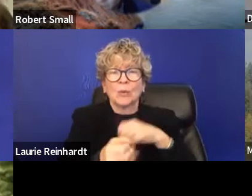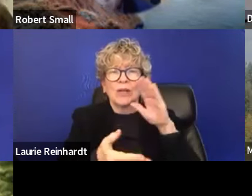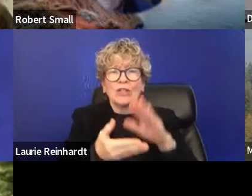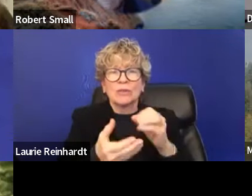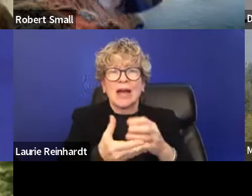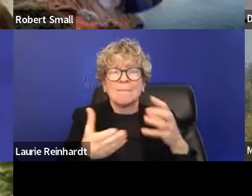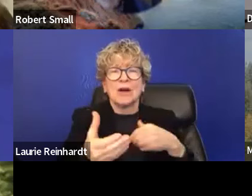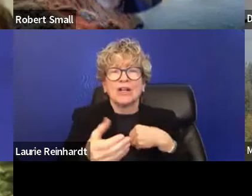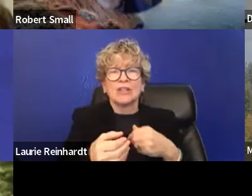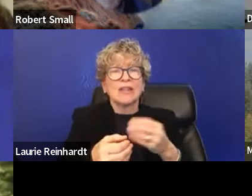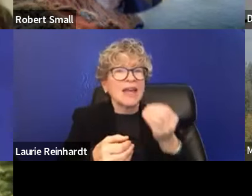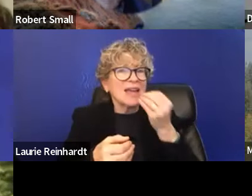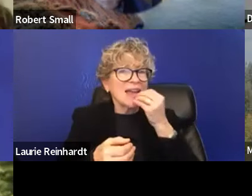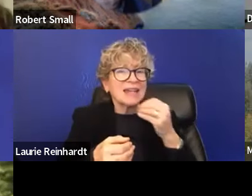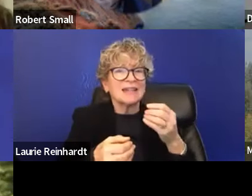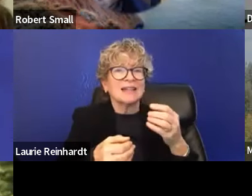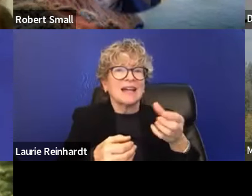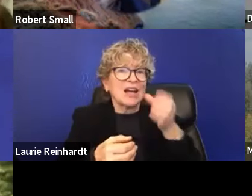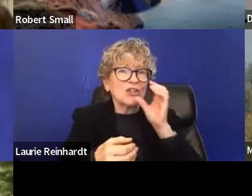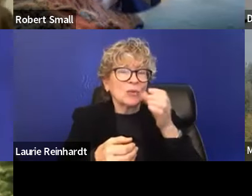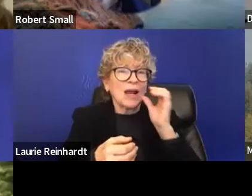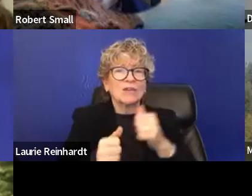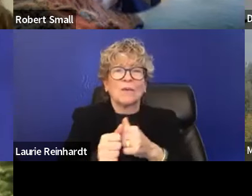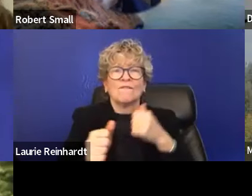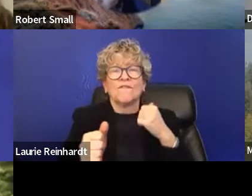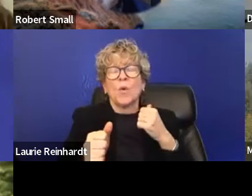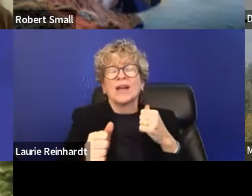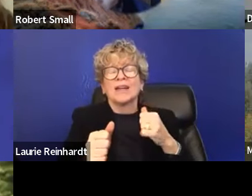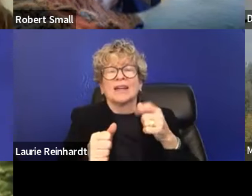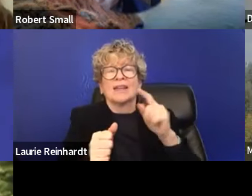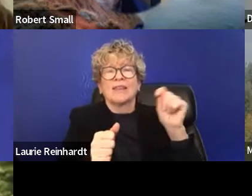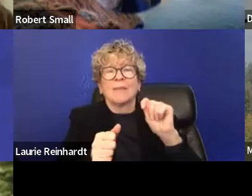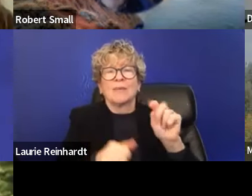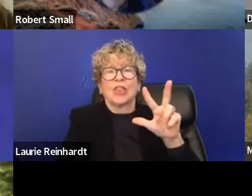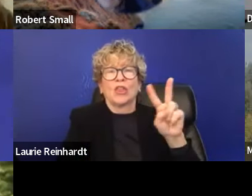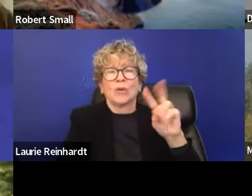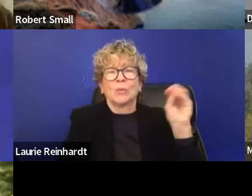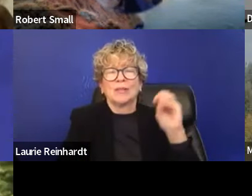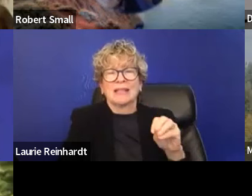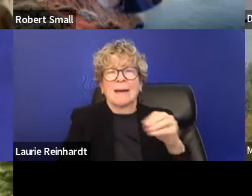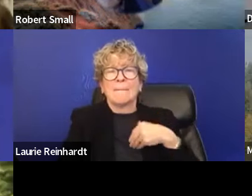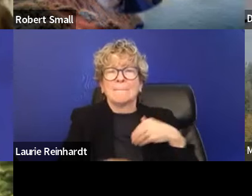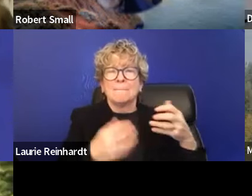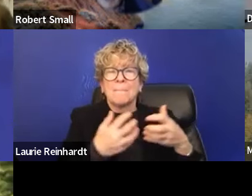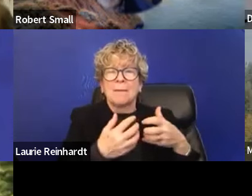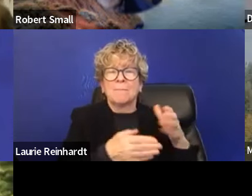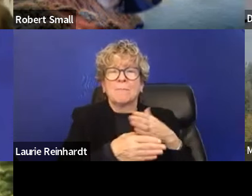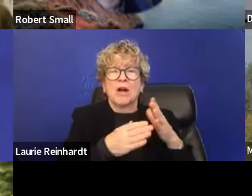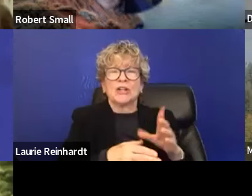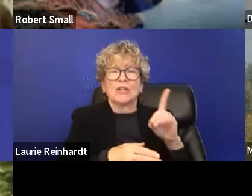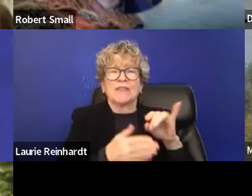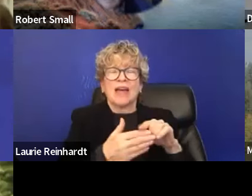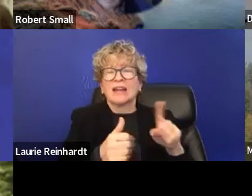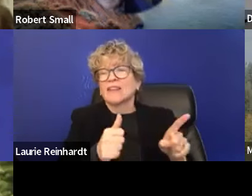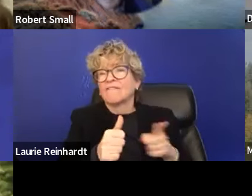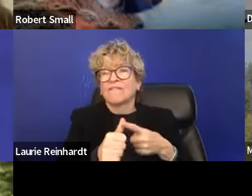drank in order to avoid having to use the restroom is 32%. My partner started doing that in the first grade.